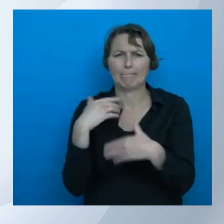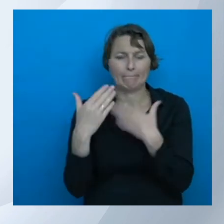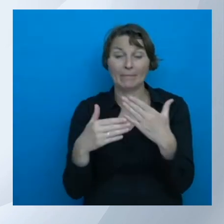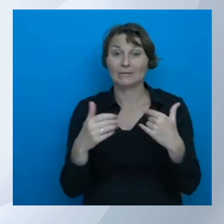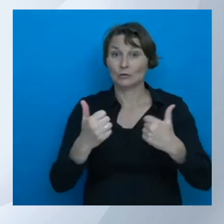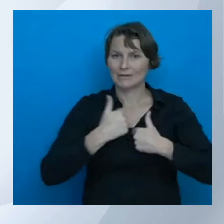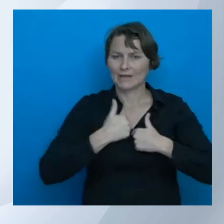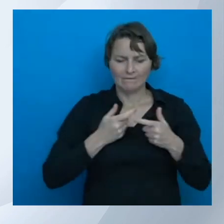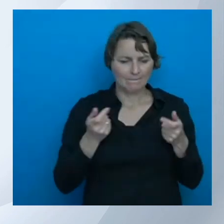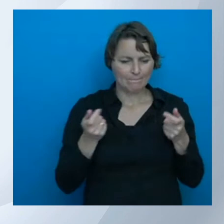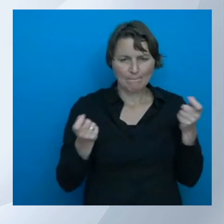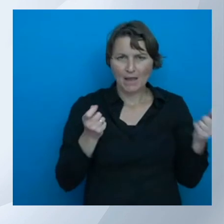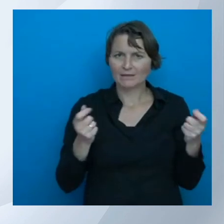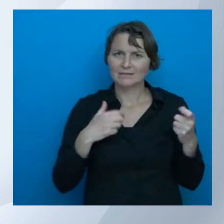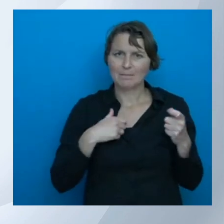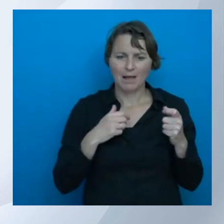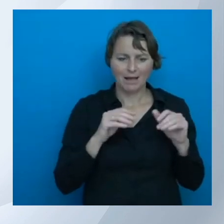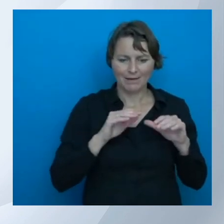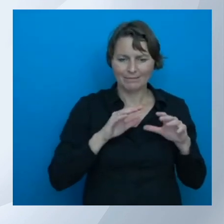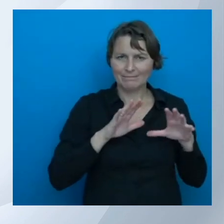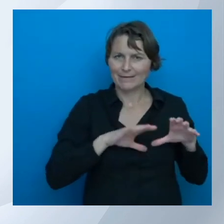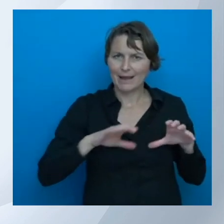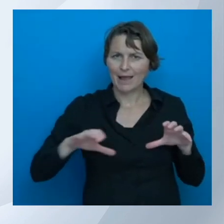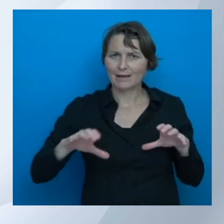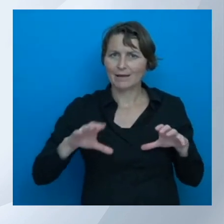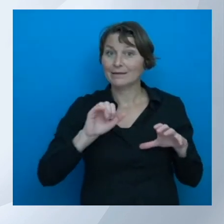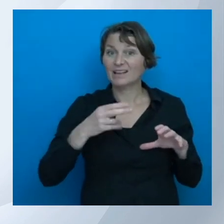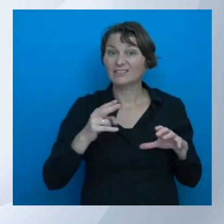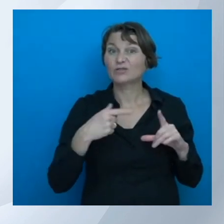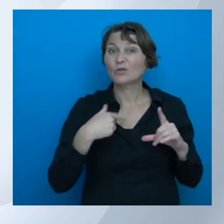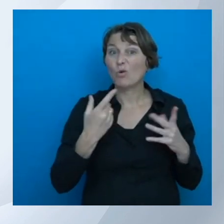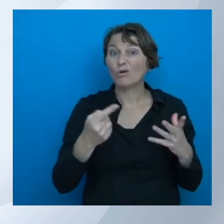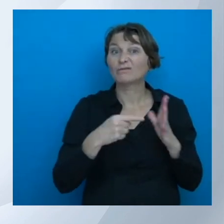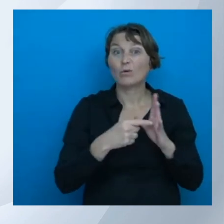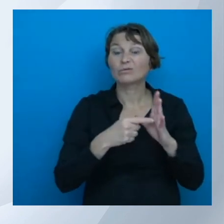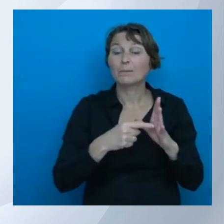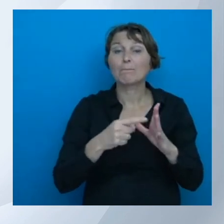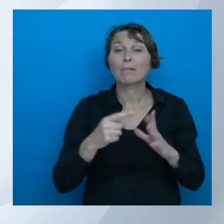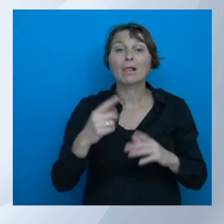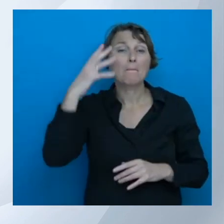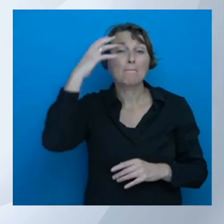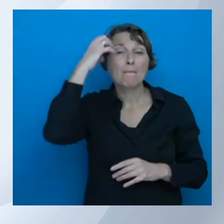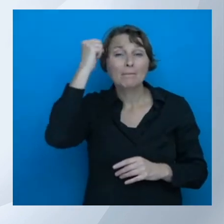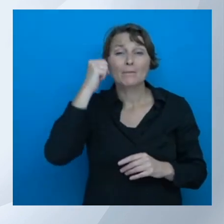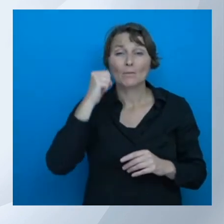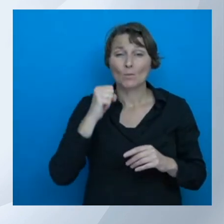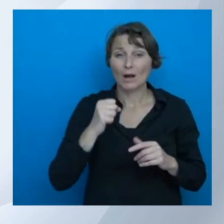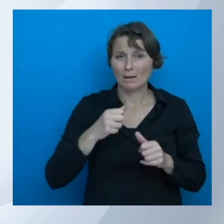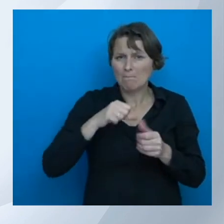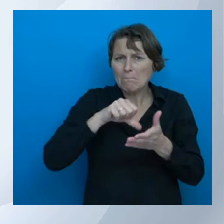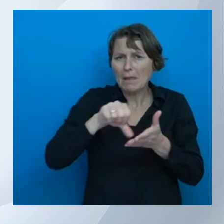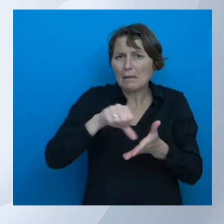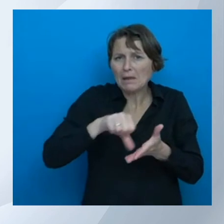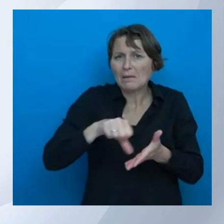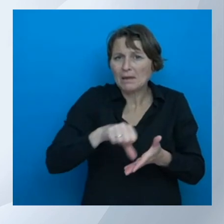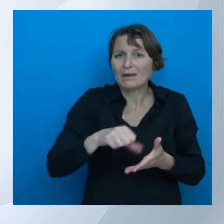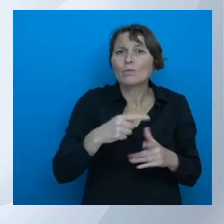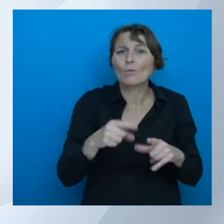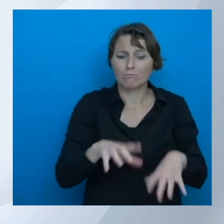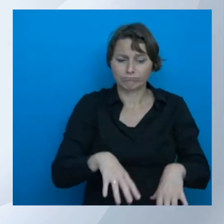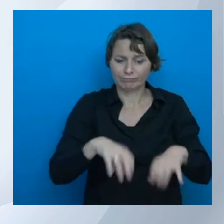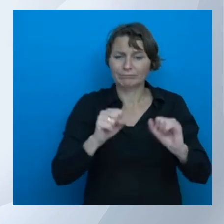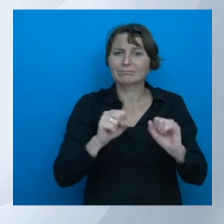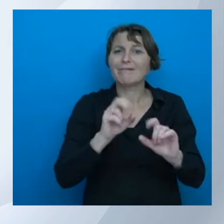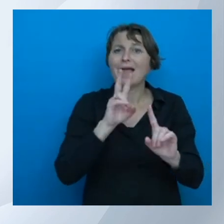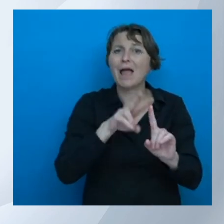purging your own cache. You're already paying money for memory at the server level, the app service level, where you're hosting your application. Well, if you